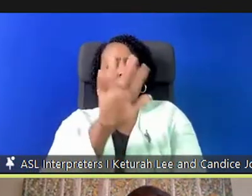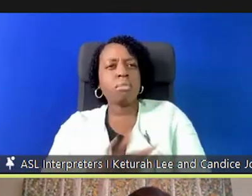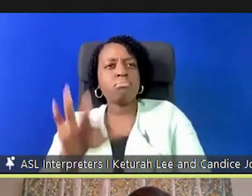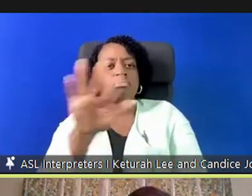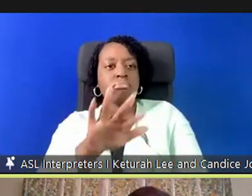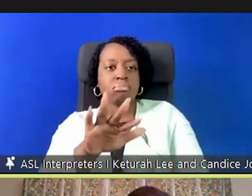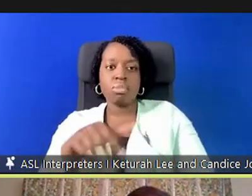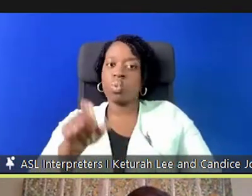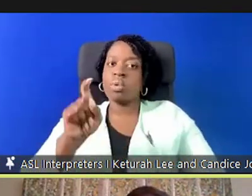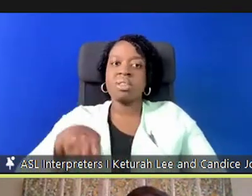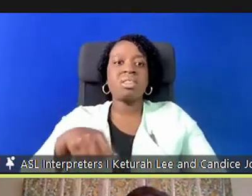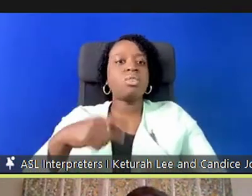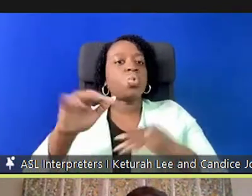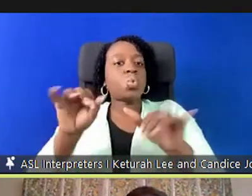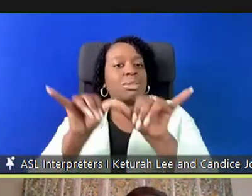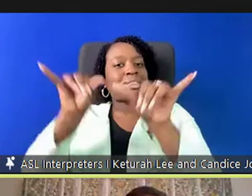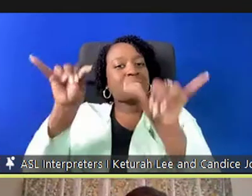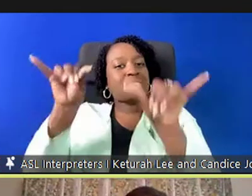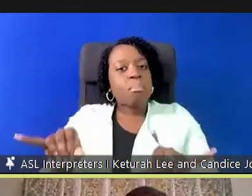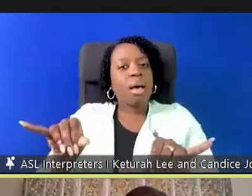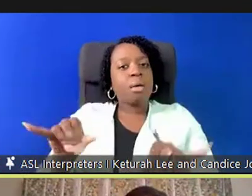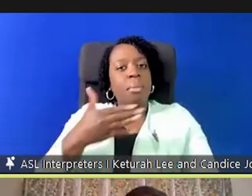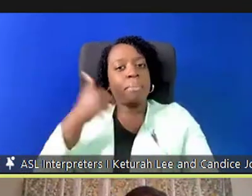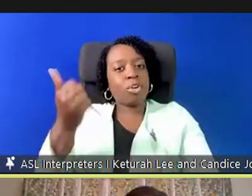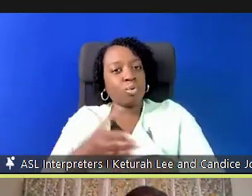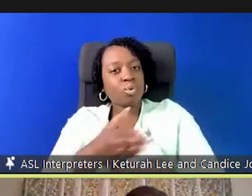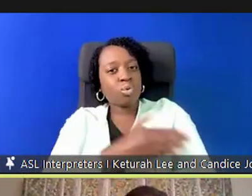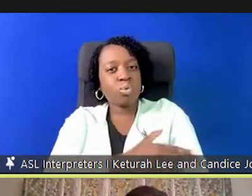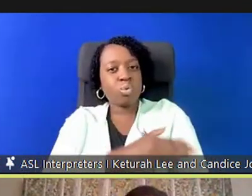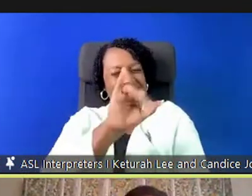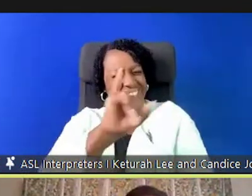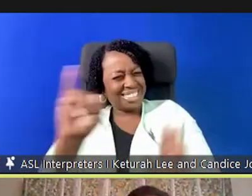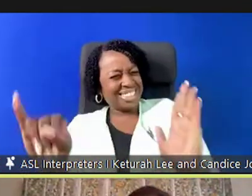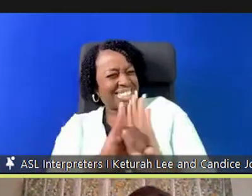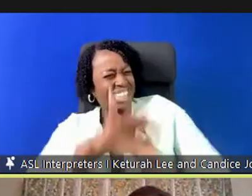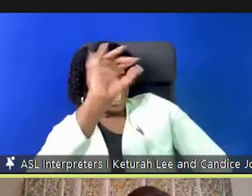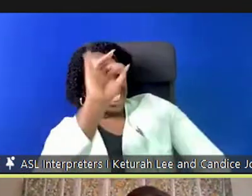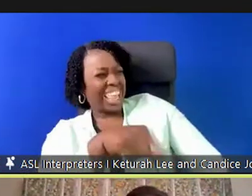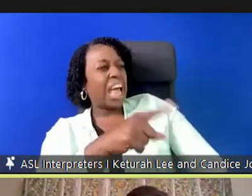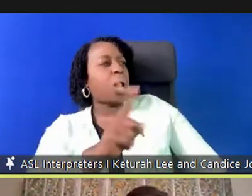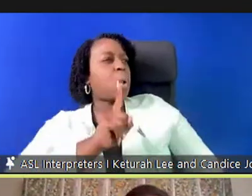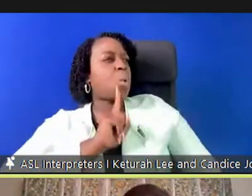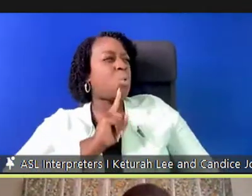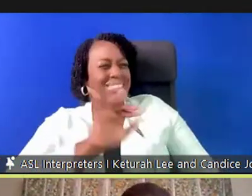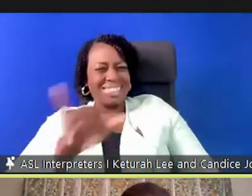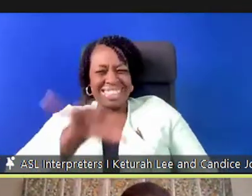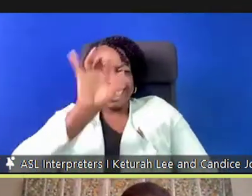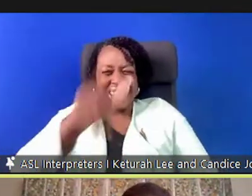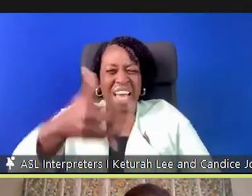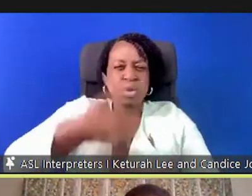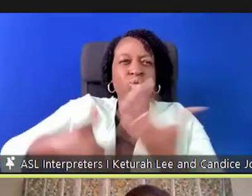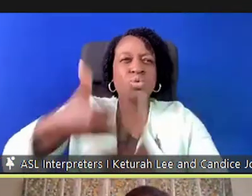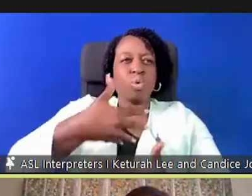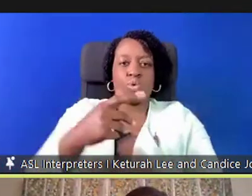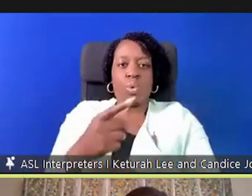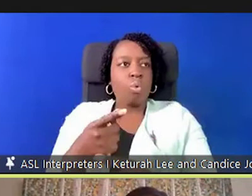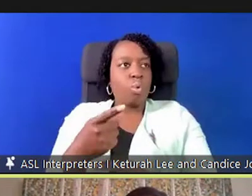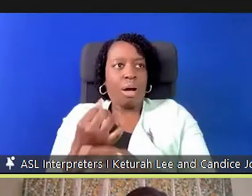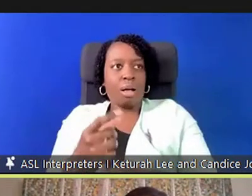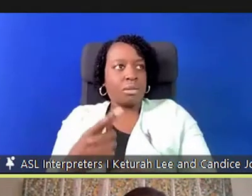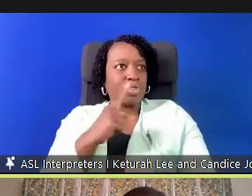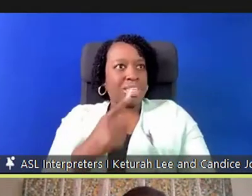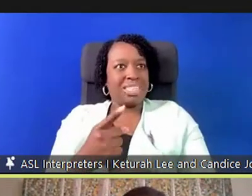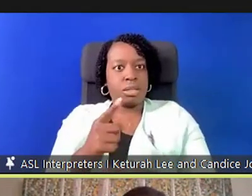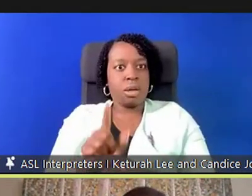job systematically identifying loneliness and social isolation, which are often poorly recognized. Loneliness